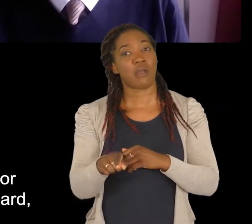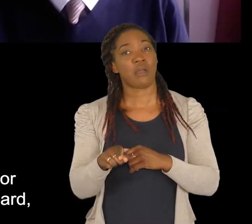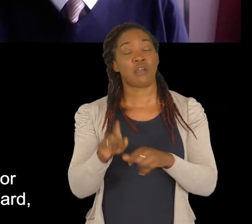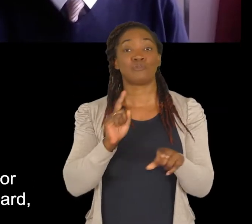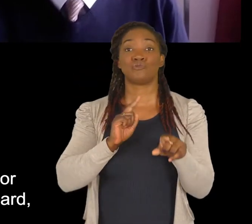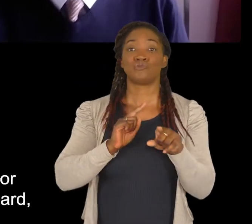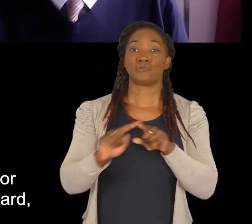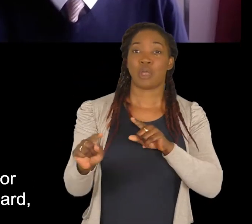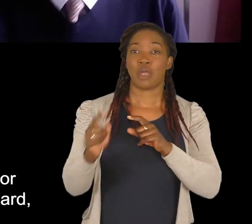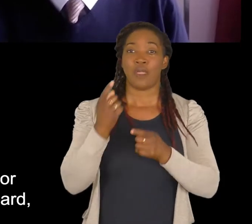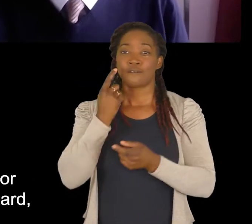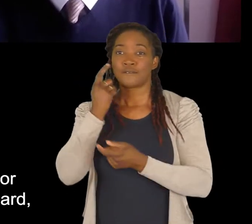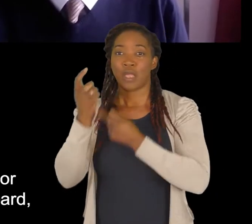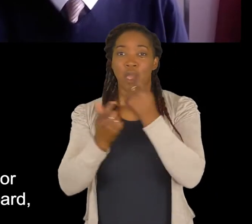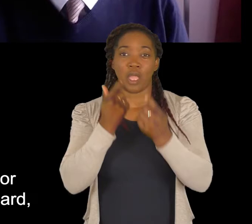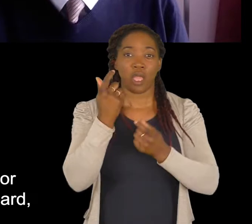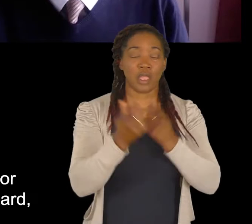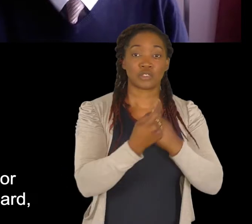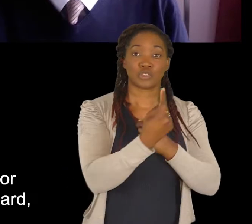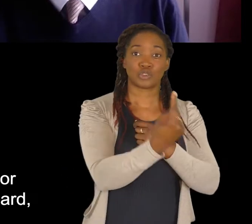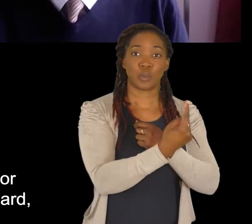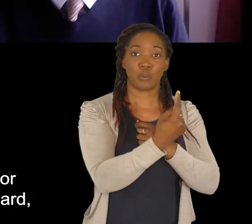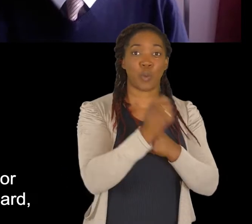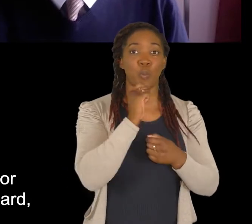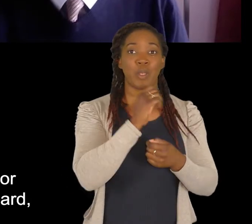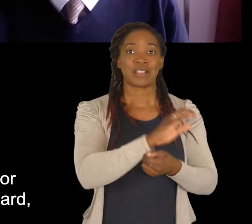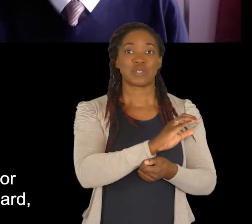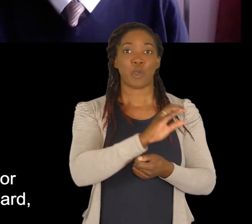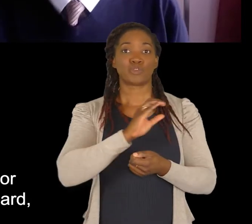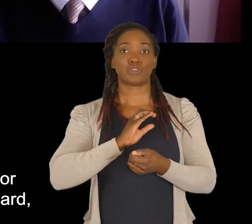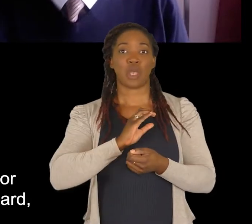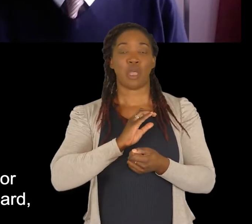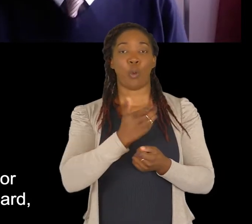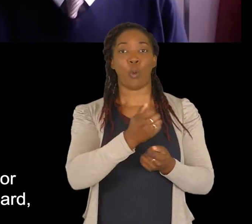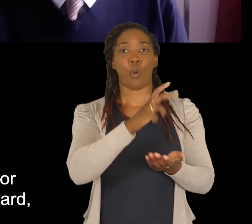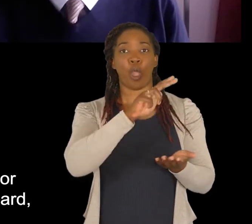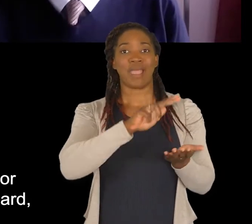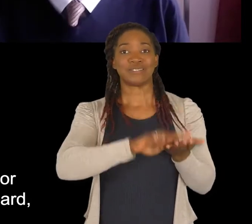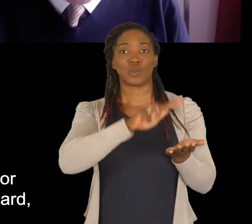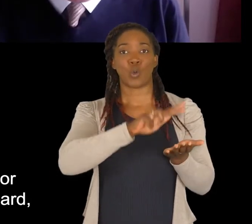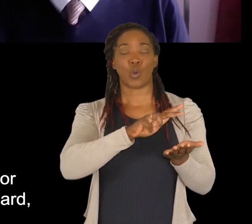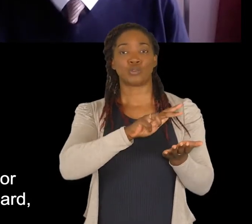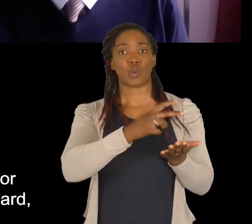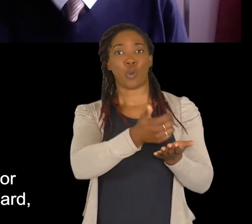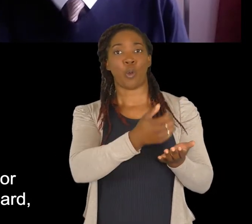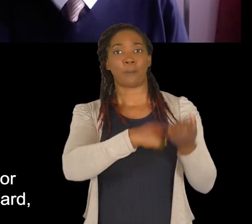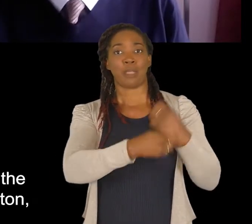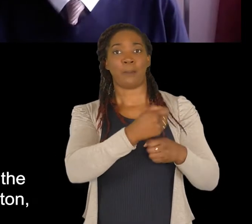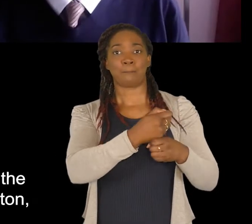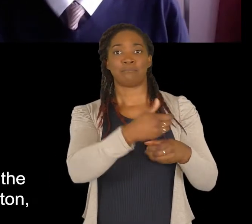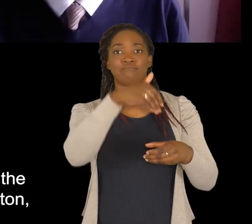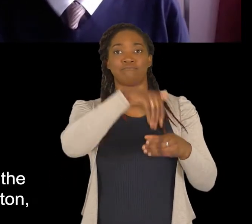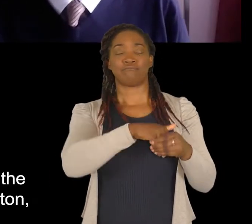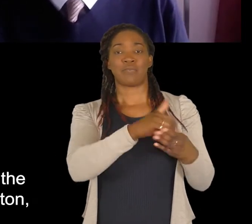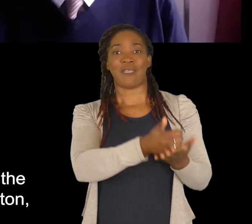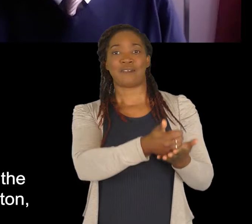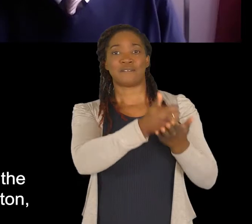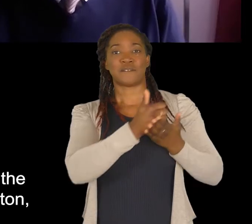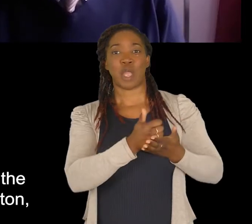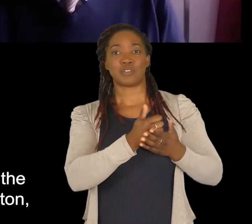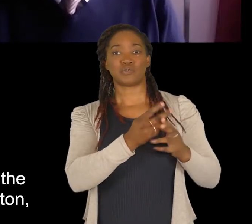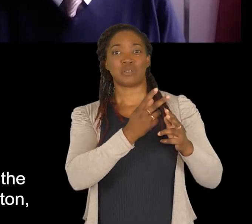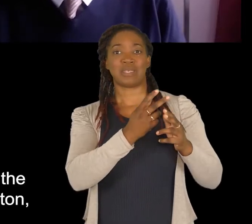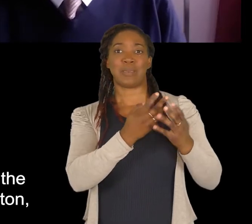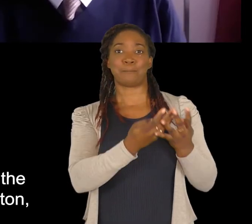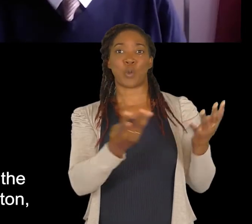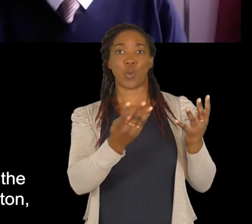to try and find somebody that will sponsor you or endorse you or come onto your advisory board that is linked to what